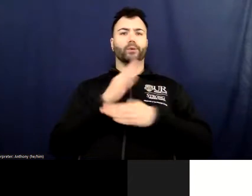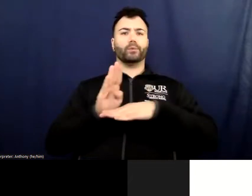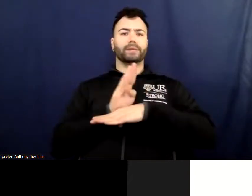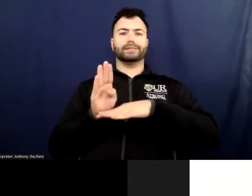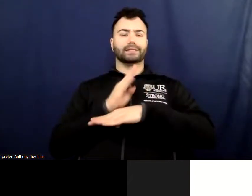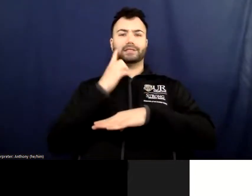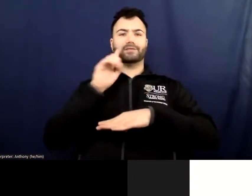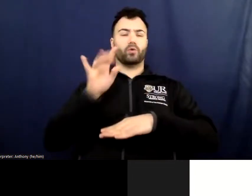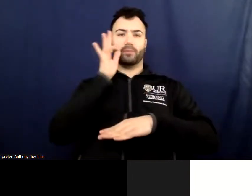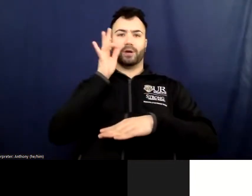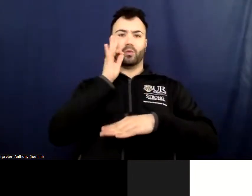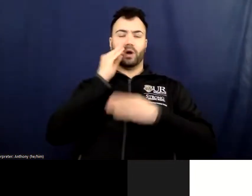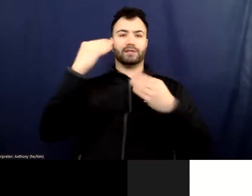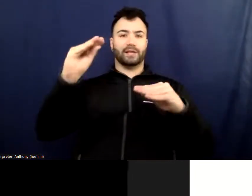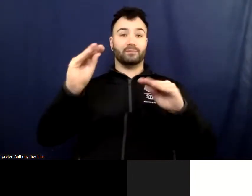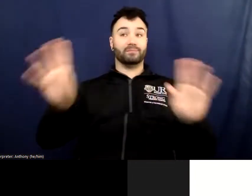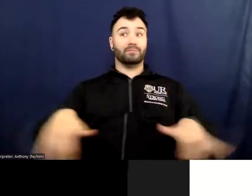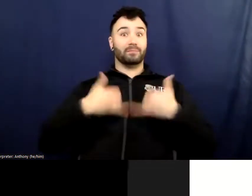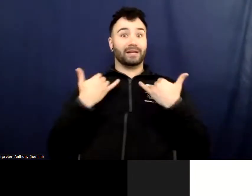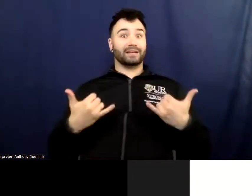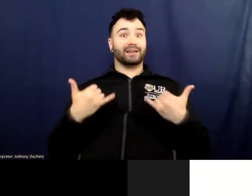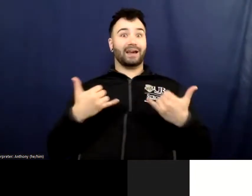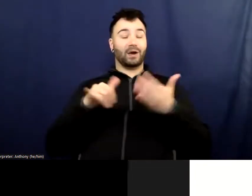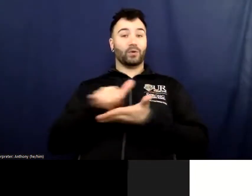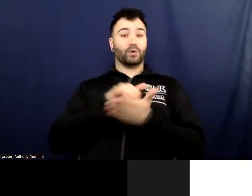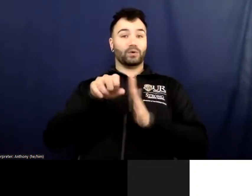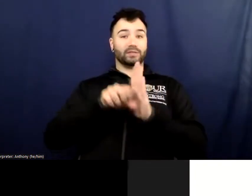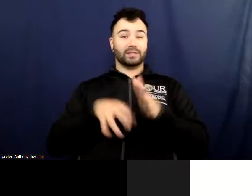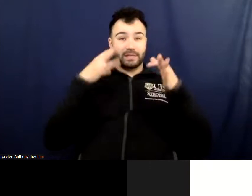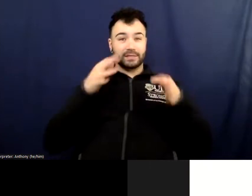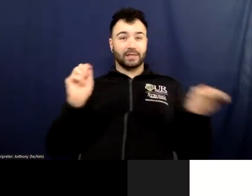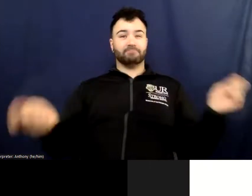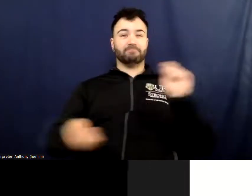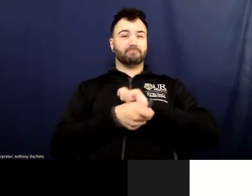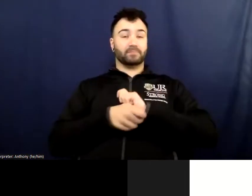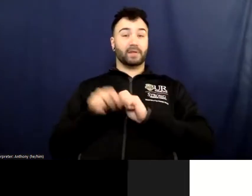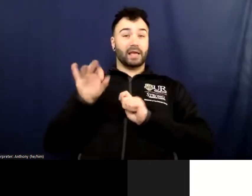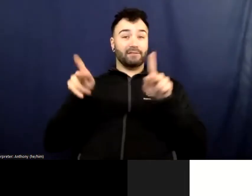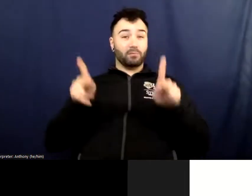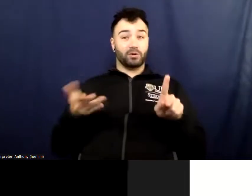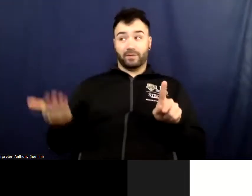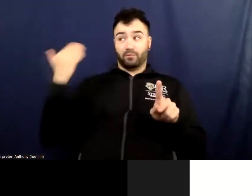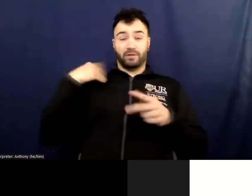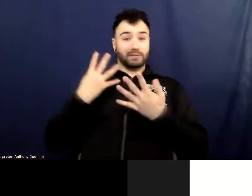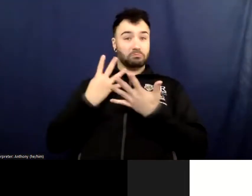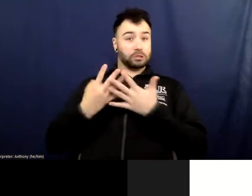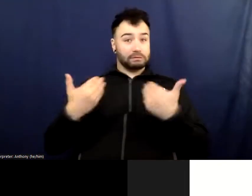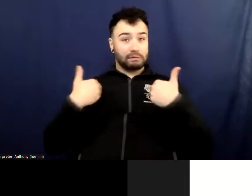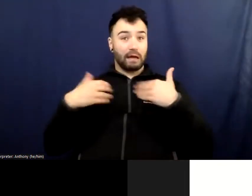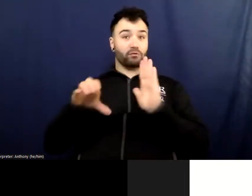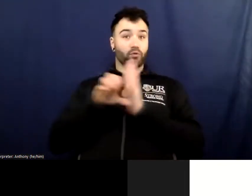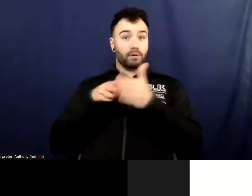for violation of the drug laws, especially peddling drugs, that they're going to be allowed to actually open up a store, even if they have a felony